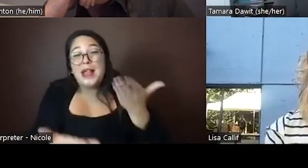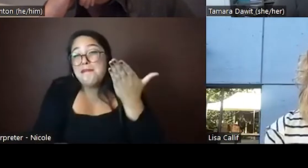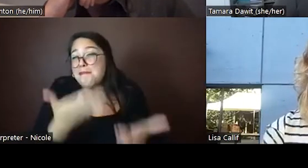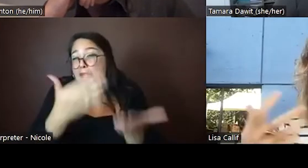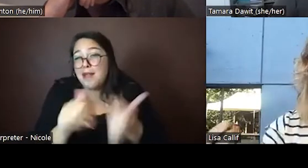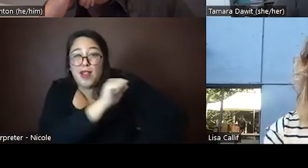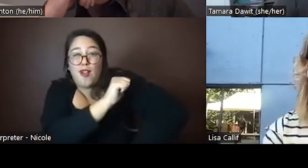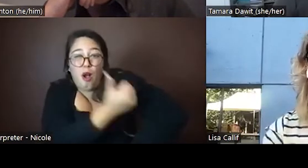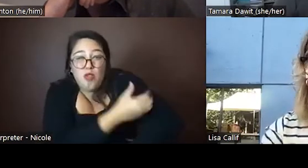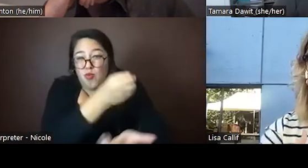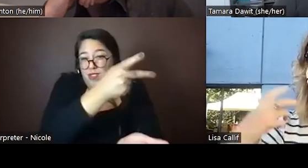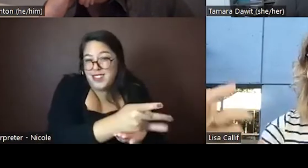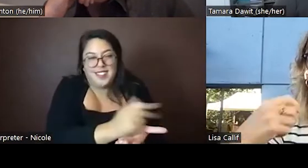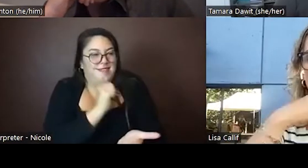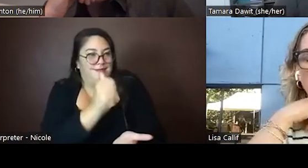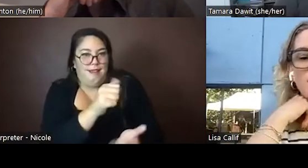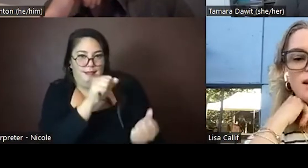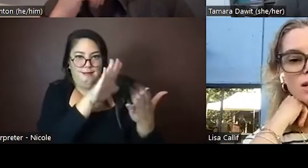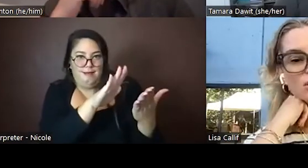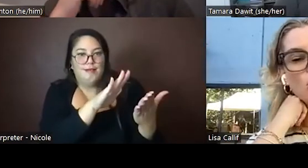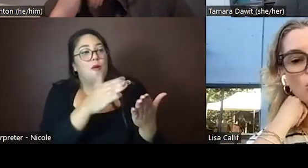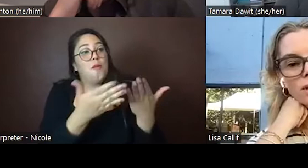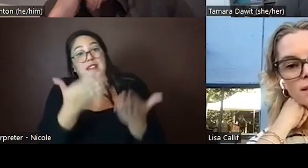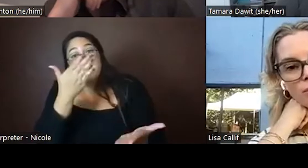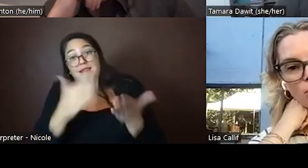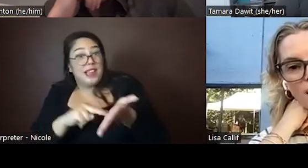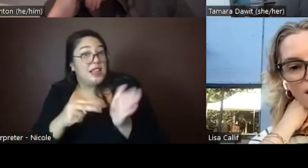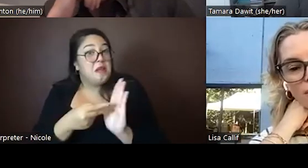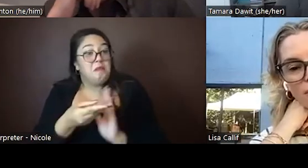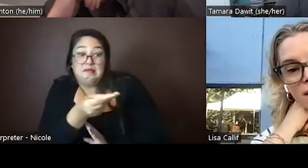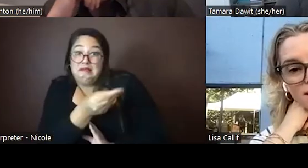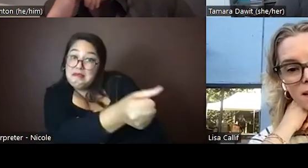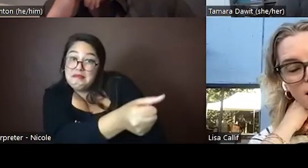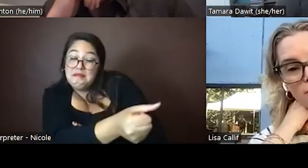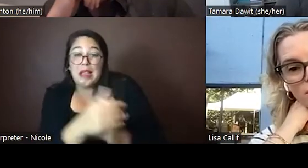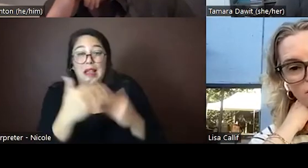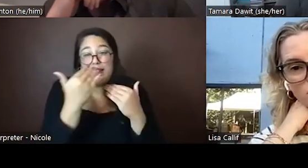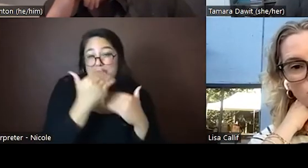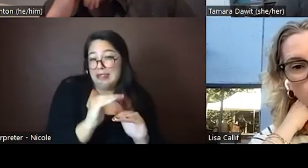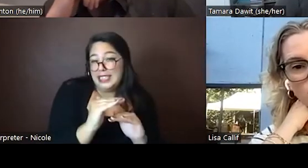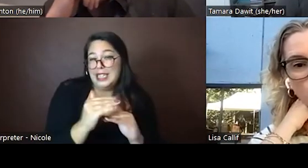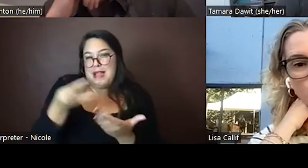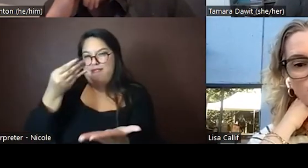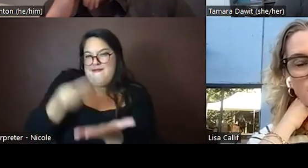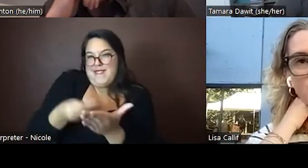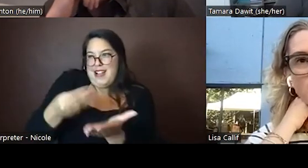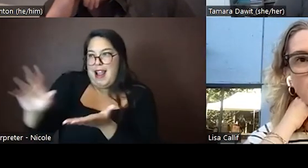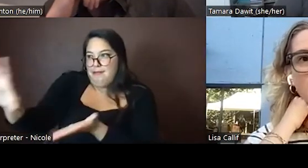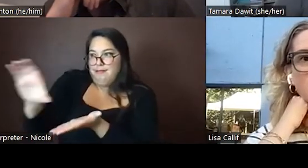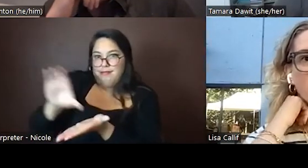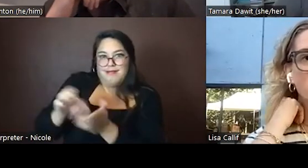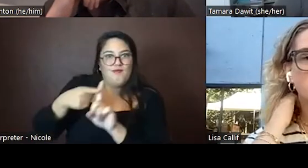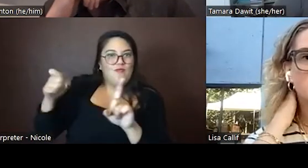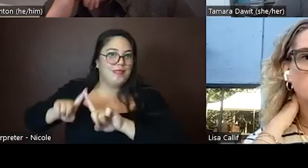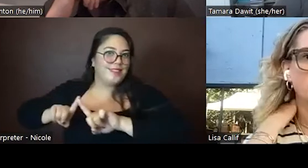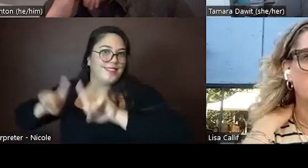know that that person's not going to get paid and you're going to be filming it in a totally different way. And the funding's going to come from a different source. So